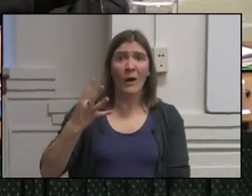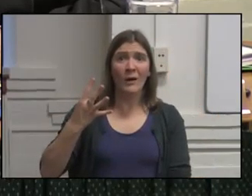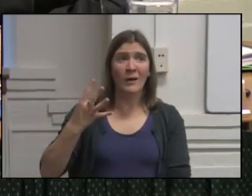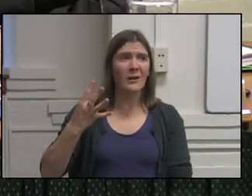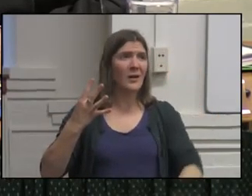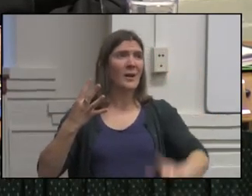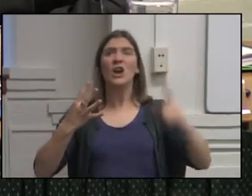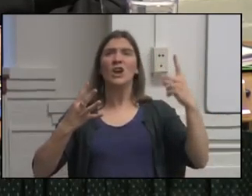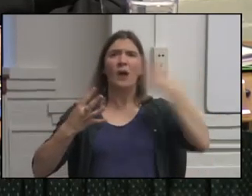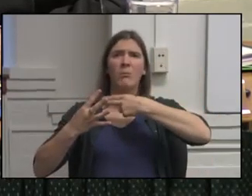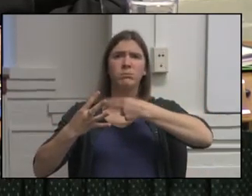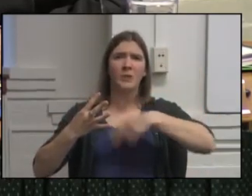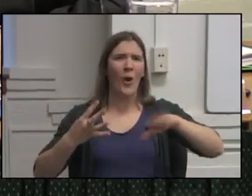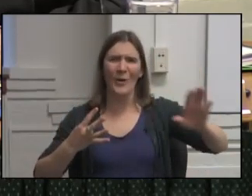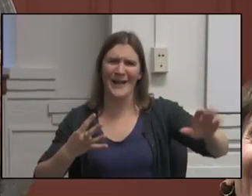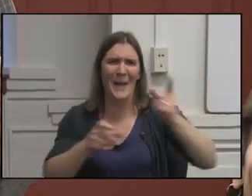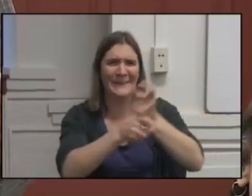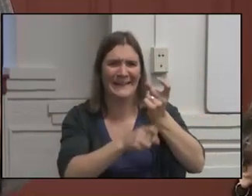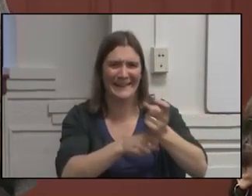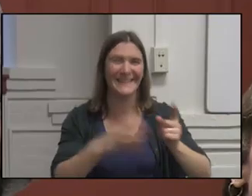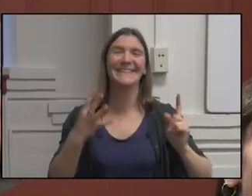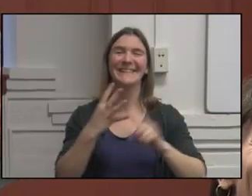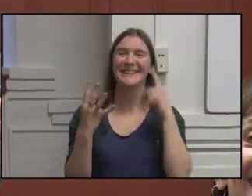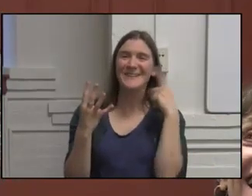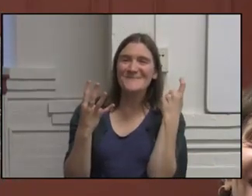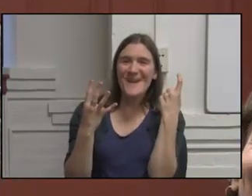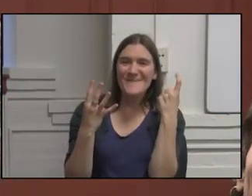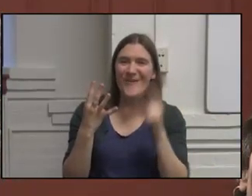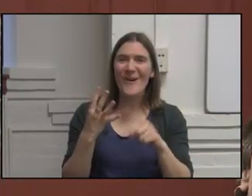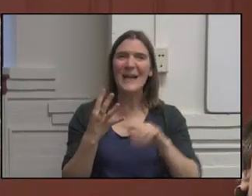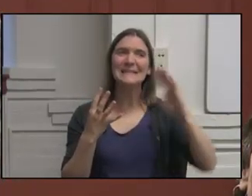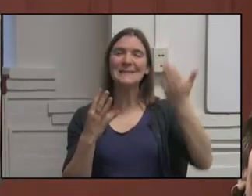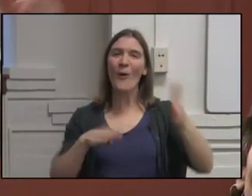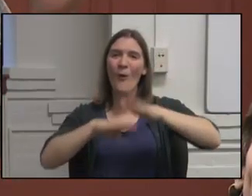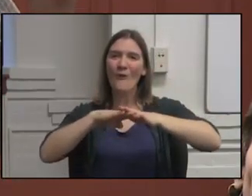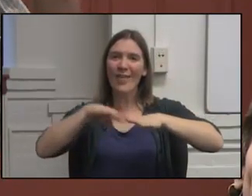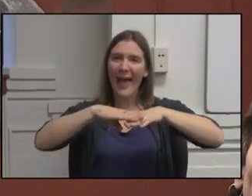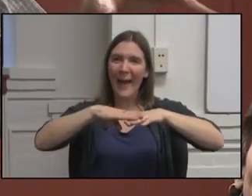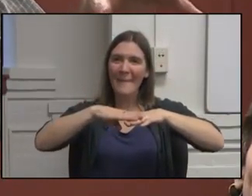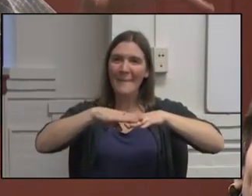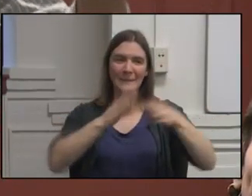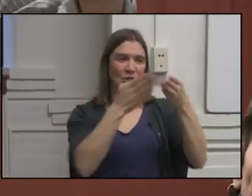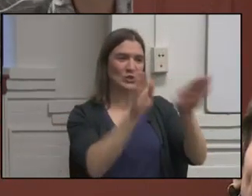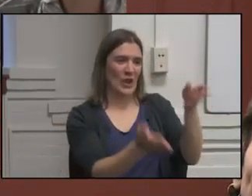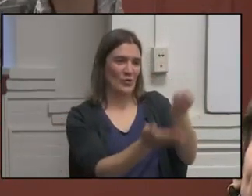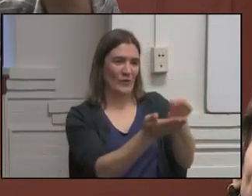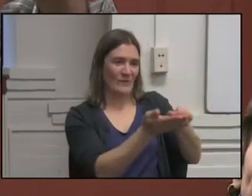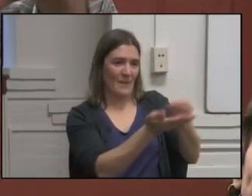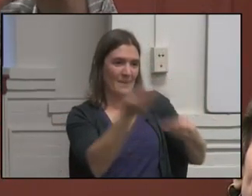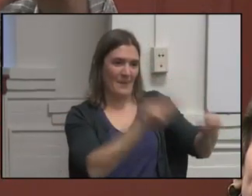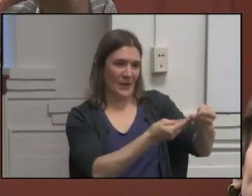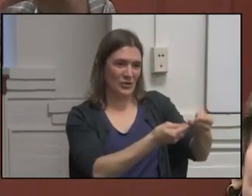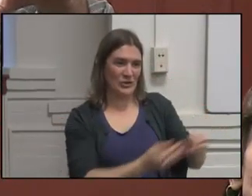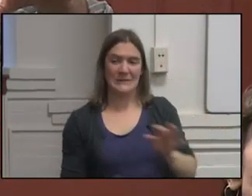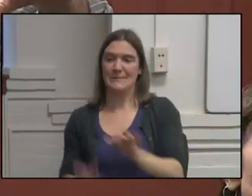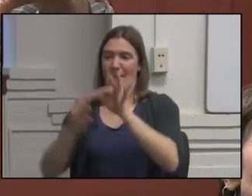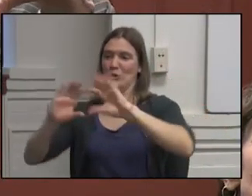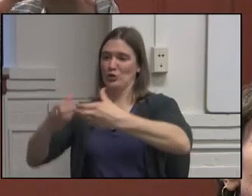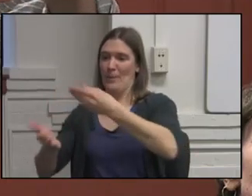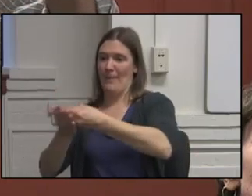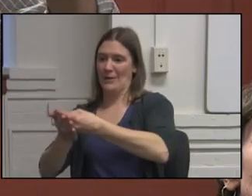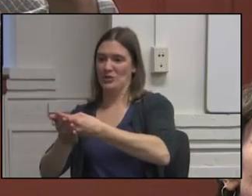Oh, he forgot. Quick, shut off the mic. The other issue is that there is overlap in the general fund budget and the enterprise fund